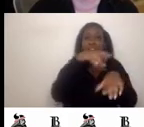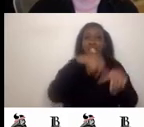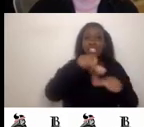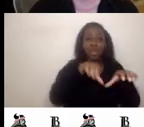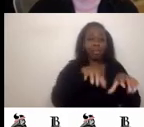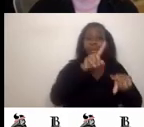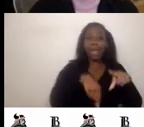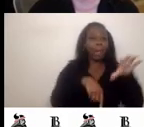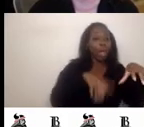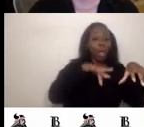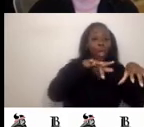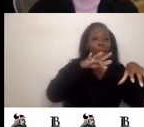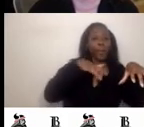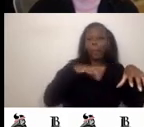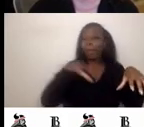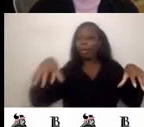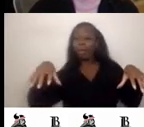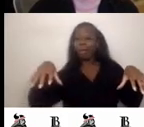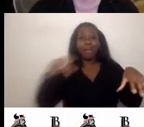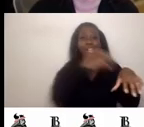here for your districts. And so